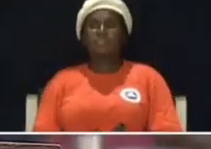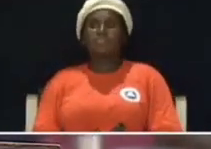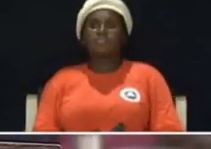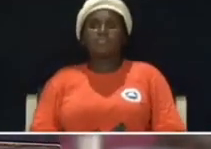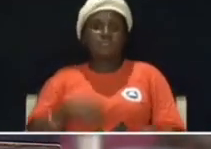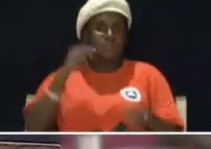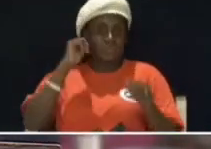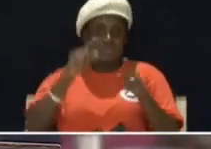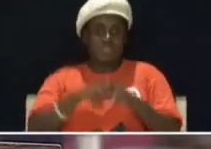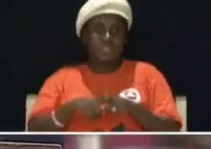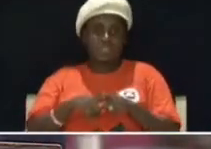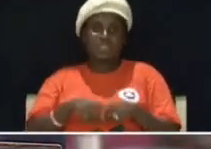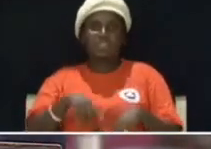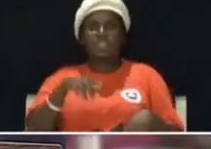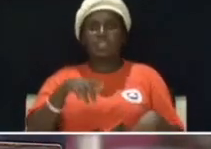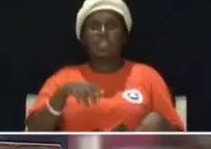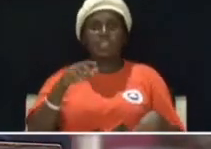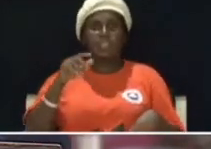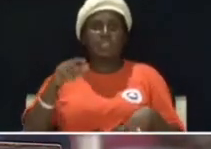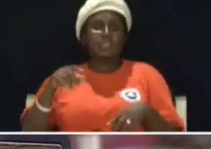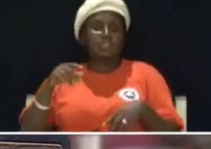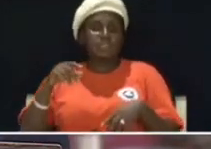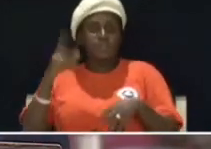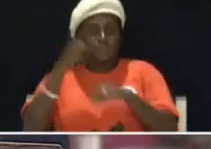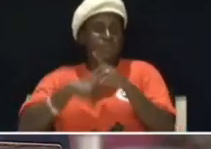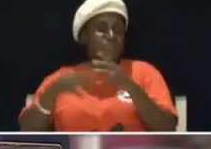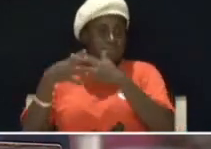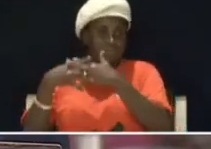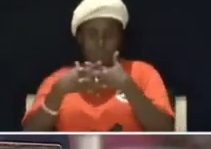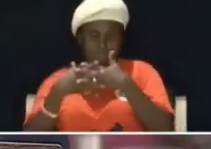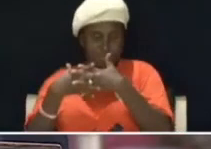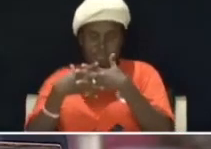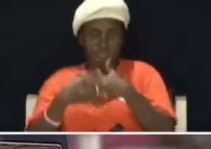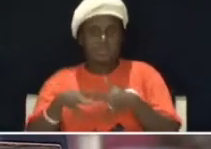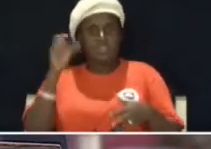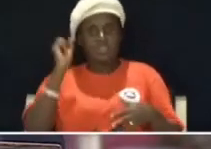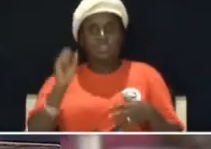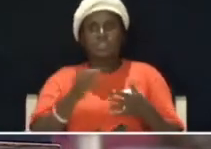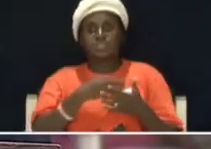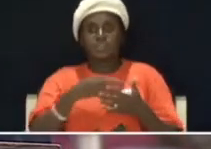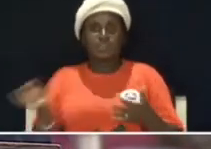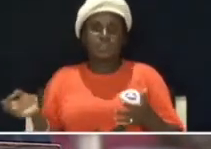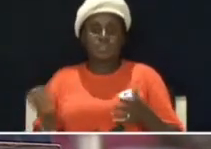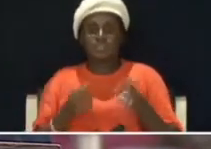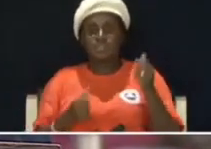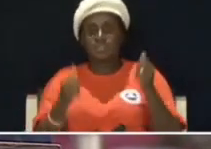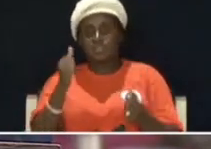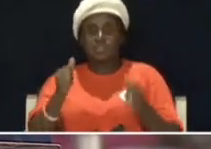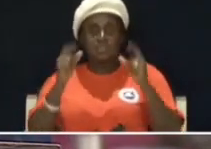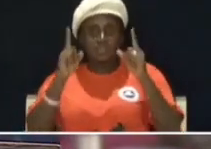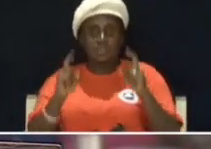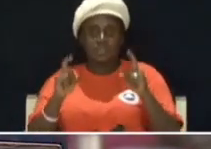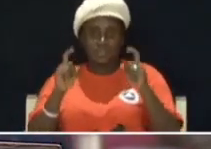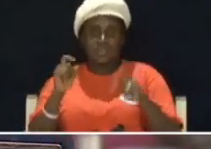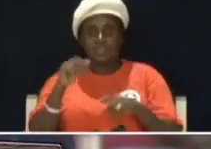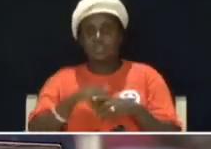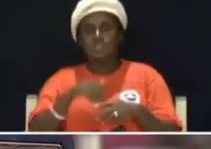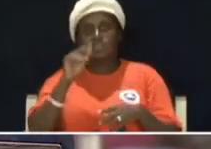Sister Candy Adegunle from United Kingdom. She failed a driving test in the UK in